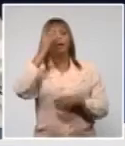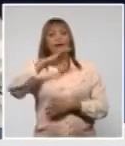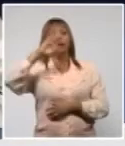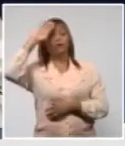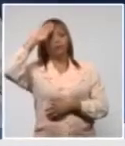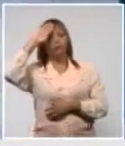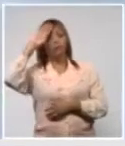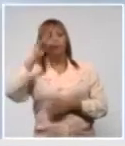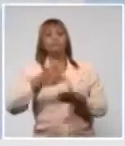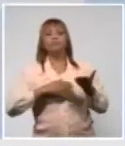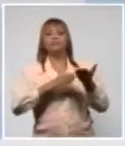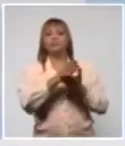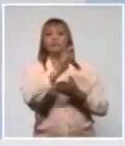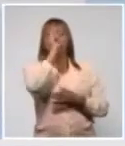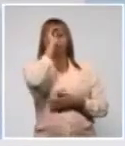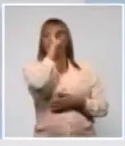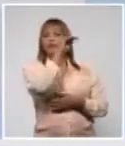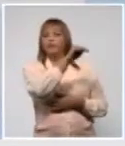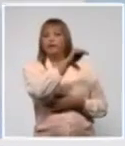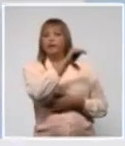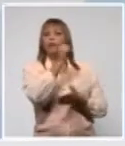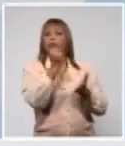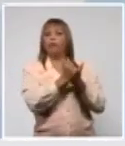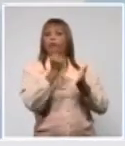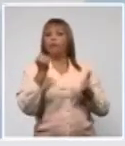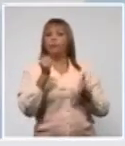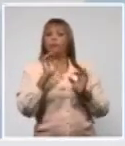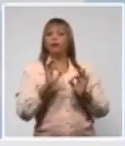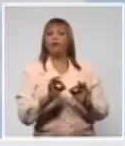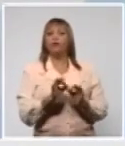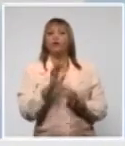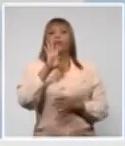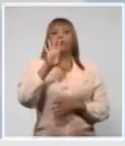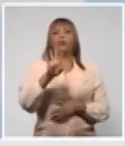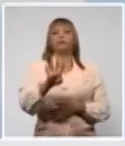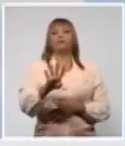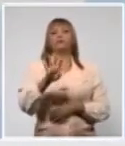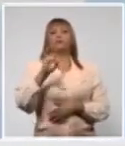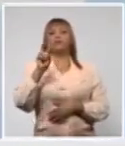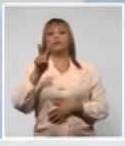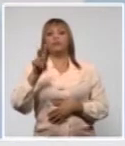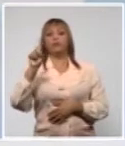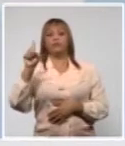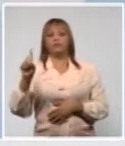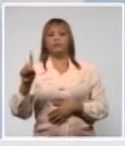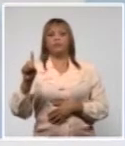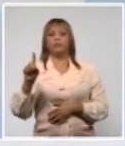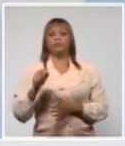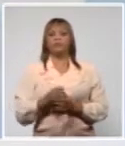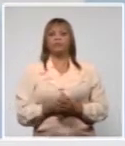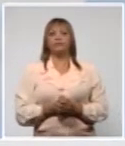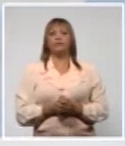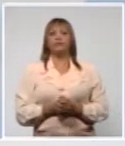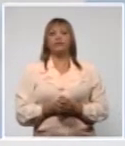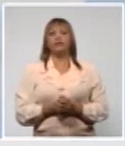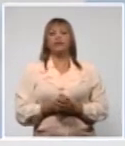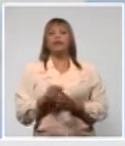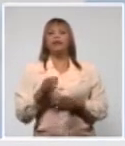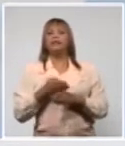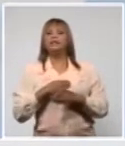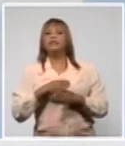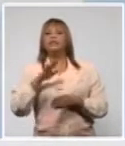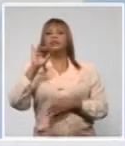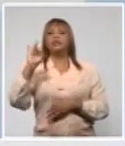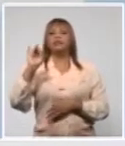5,917 diagnosed patients in Cuba up to date, 421 are hospitalized active cases, that is